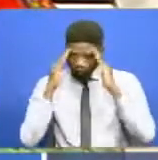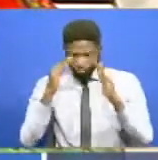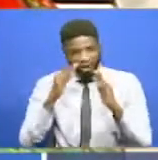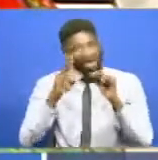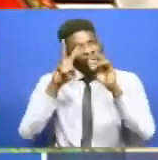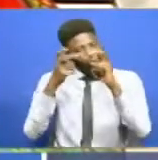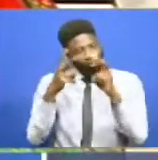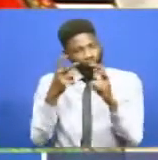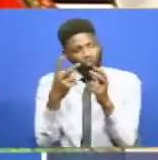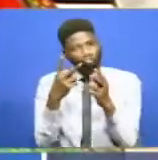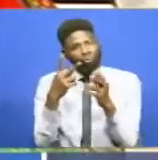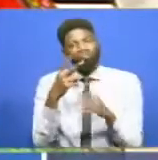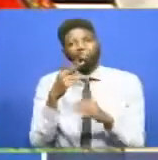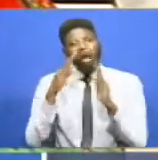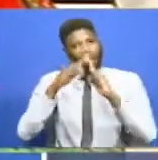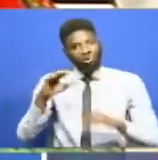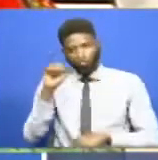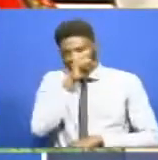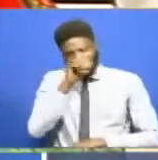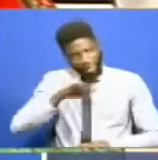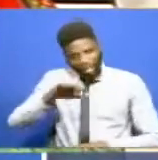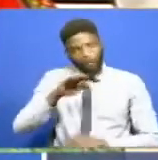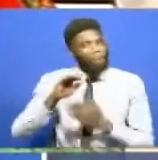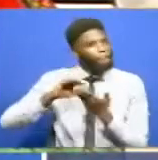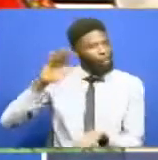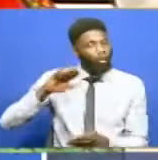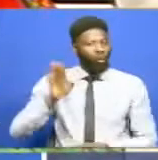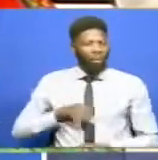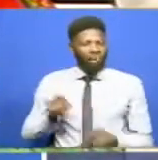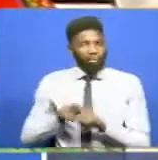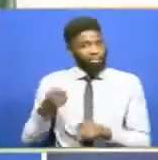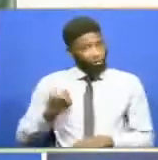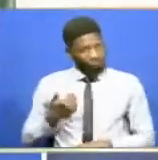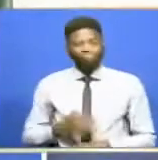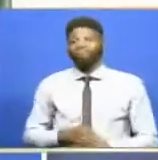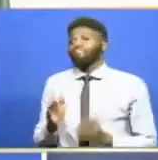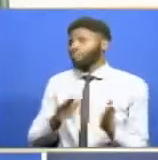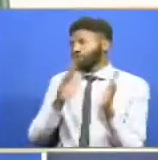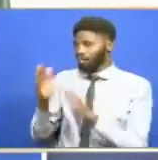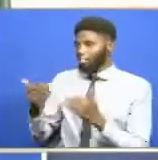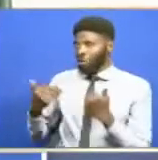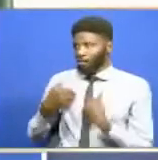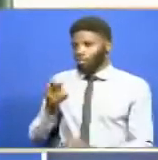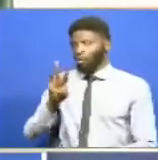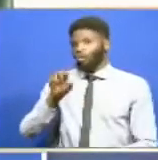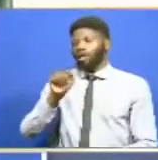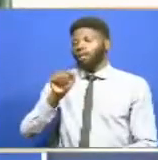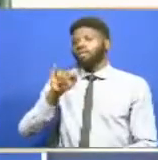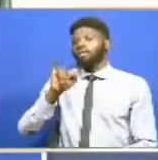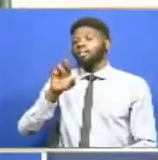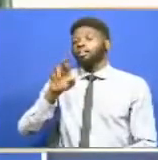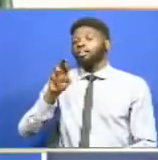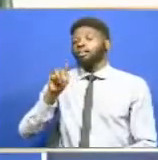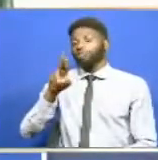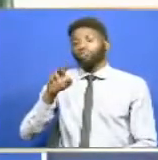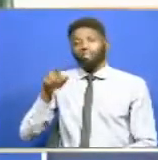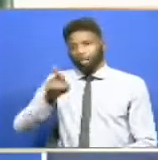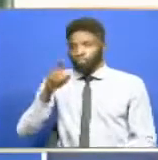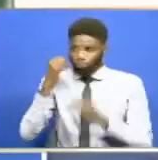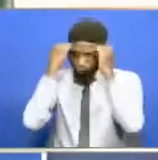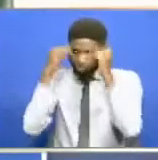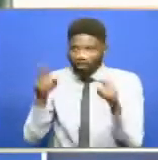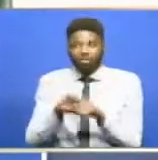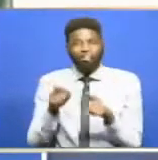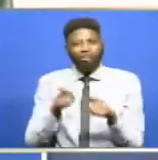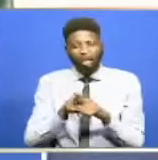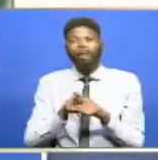for women and girls. And then next to Otawa is the lovely Wairimu Salome, who is a student and a peer mentor. During